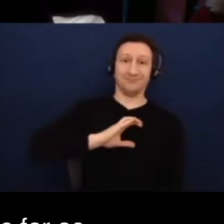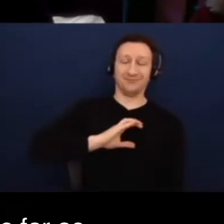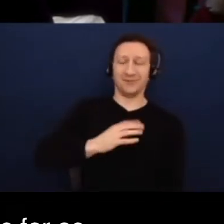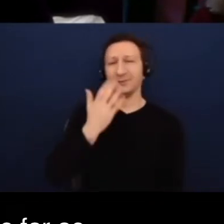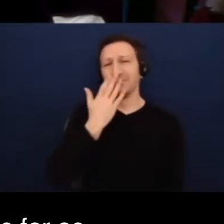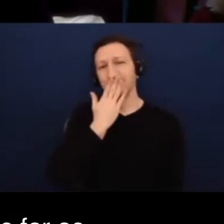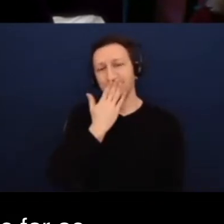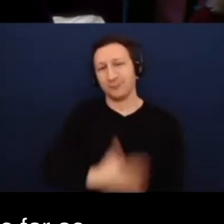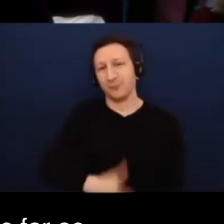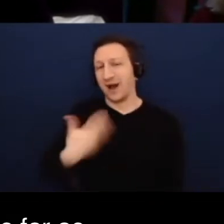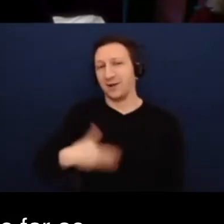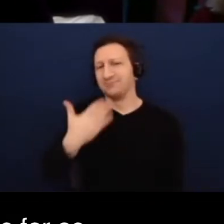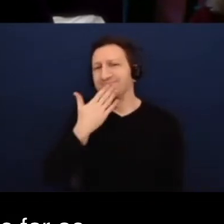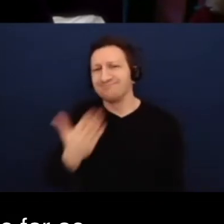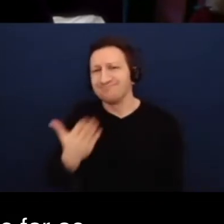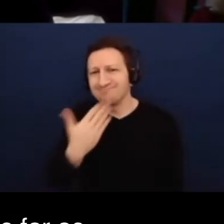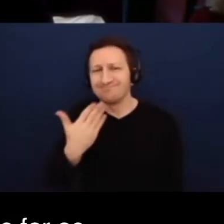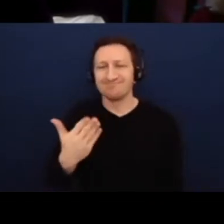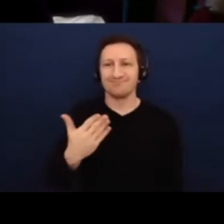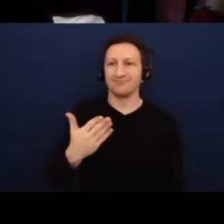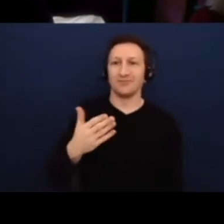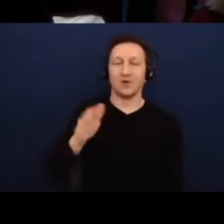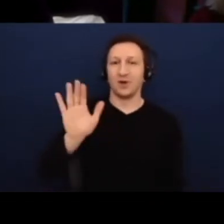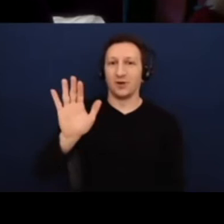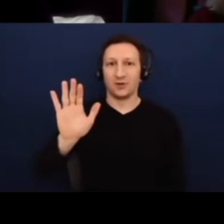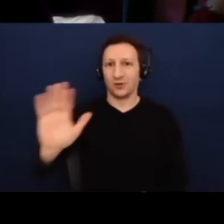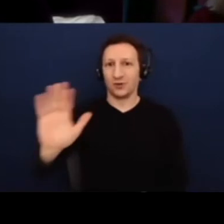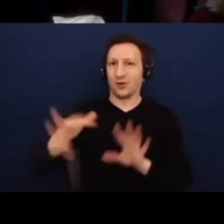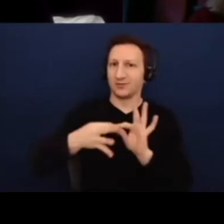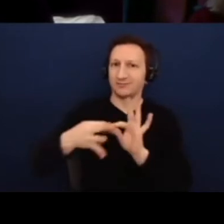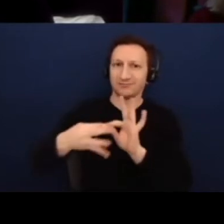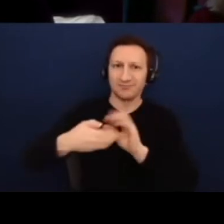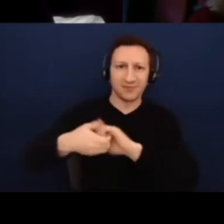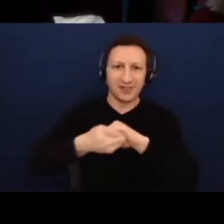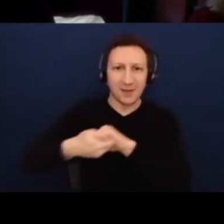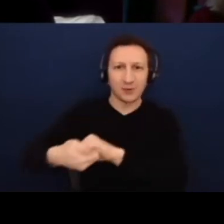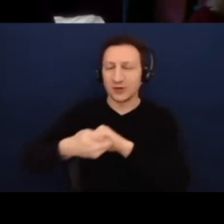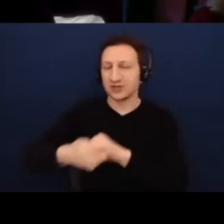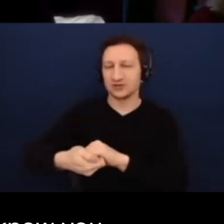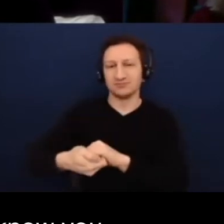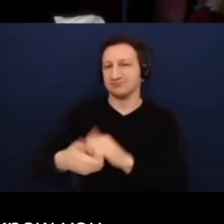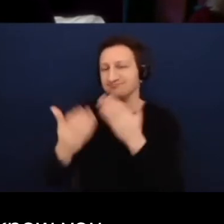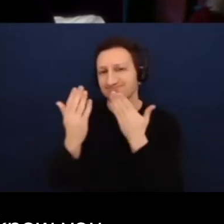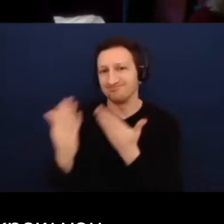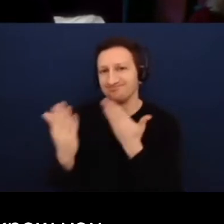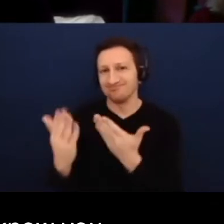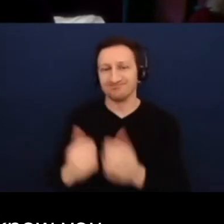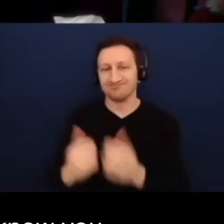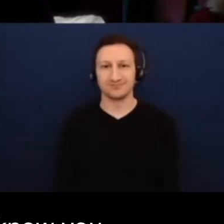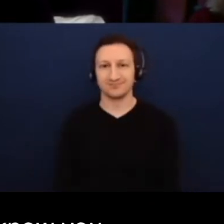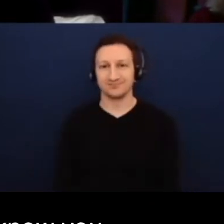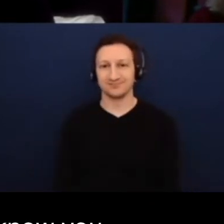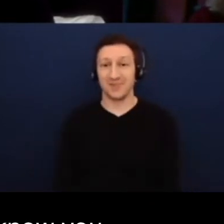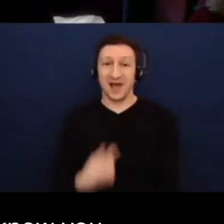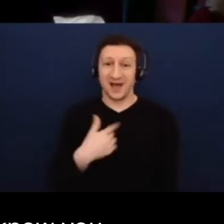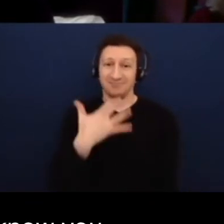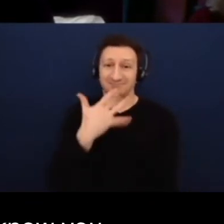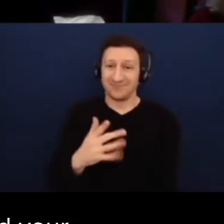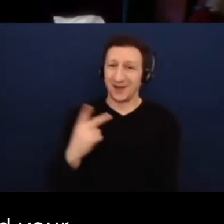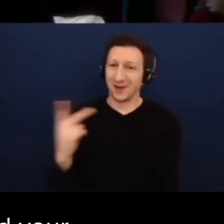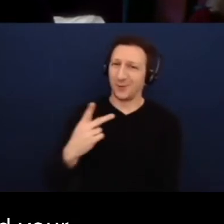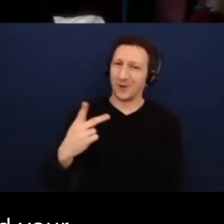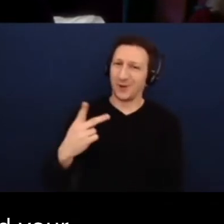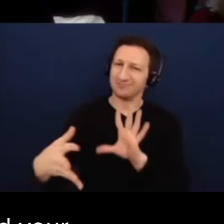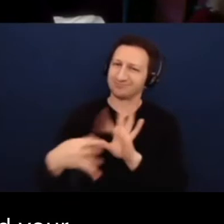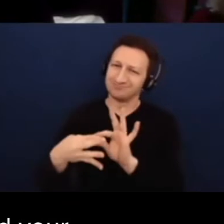it a lot easier as far as the audio description. And I, for one, thank you so much. I'm so glad to know you. And I'm really proud to say